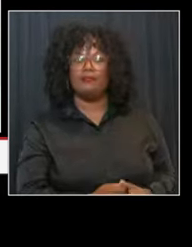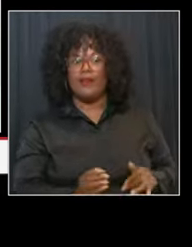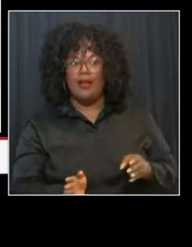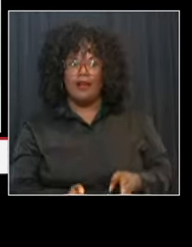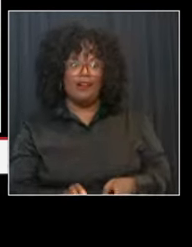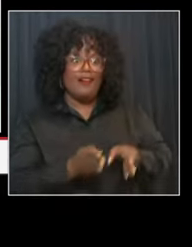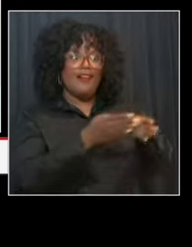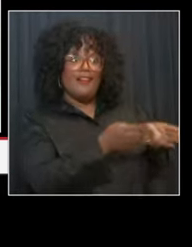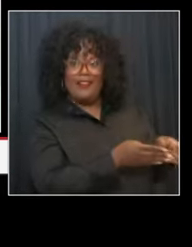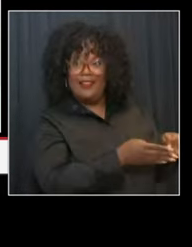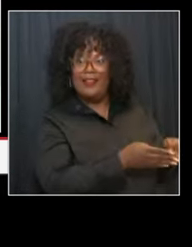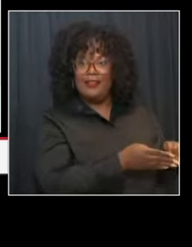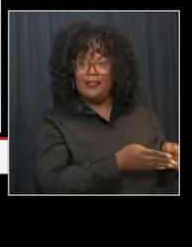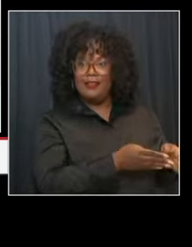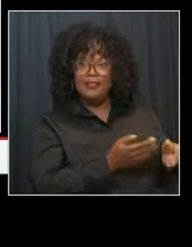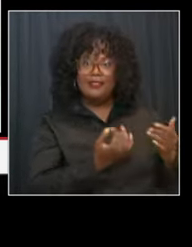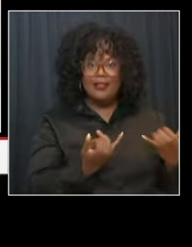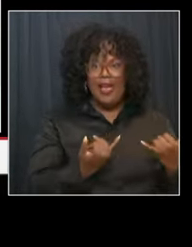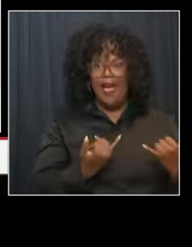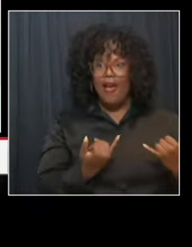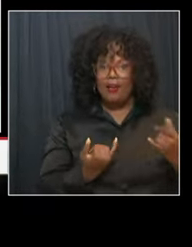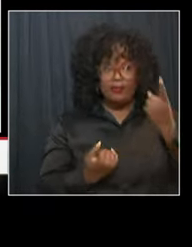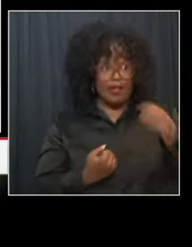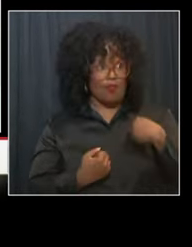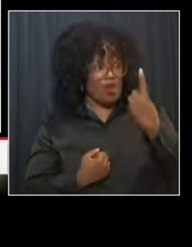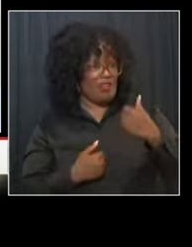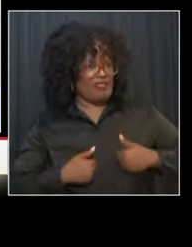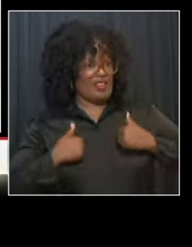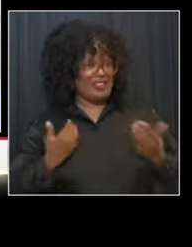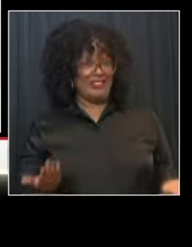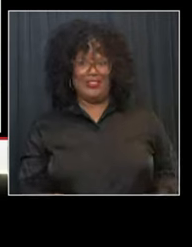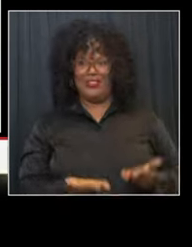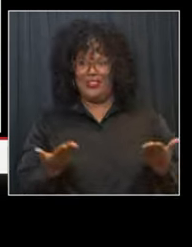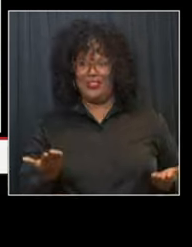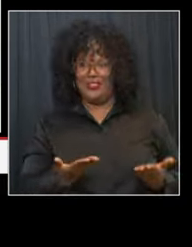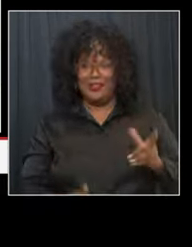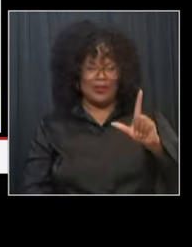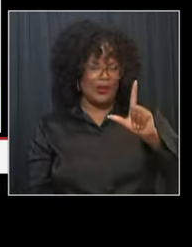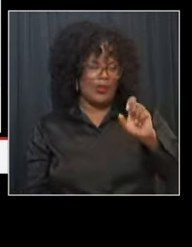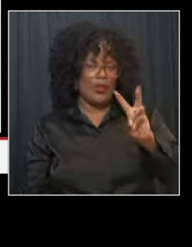Debria Lewis is here today from the Clean Corridor team.